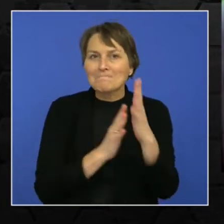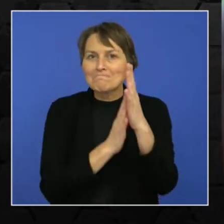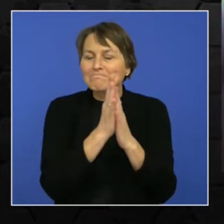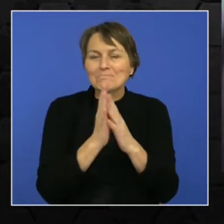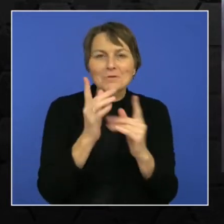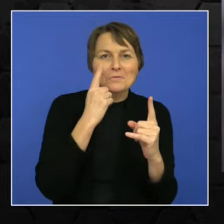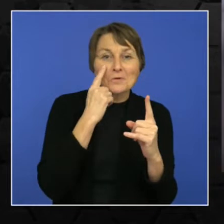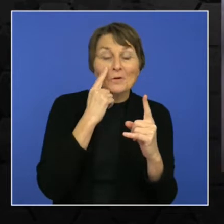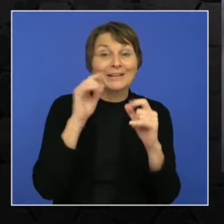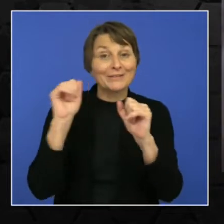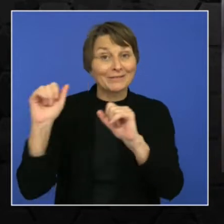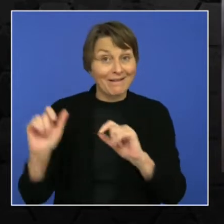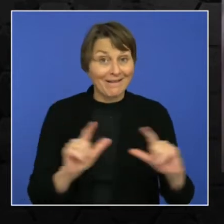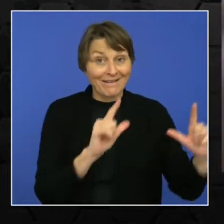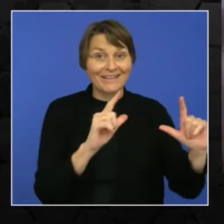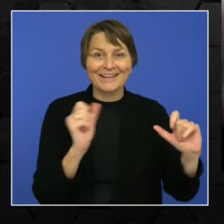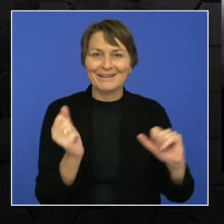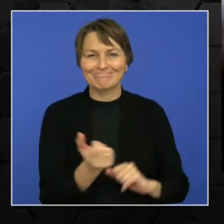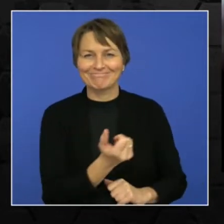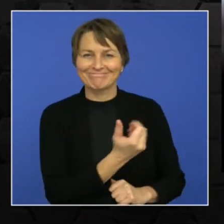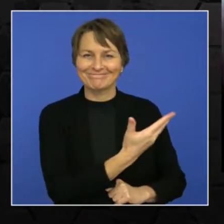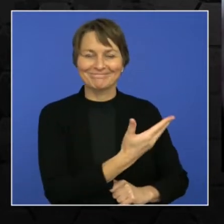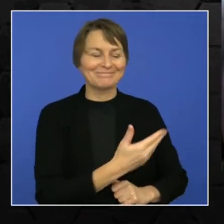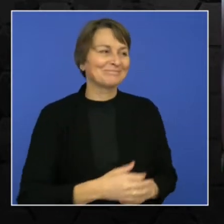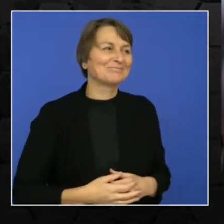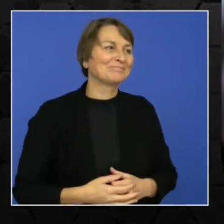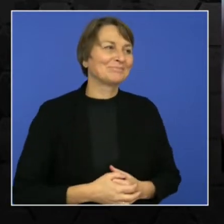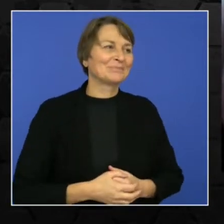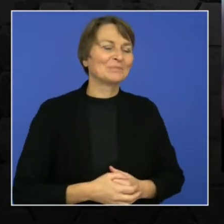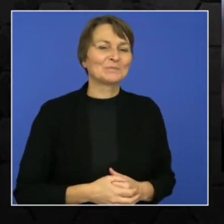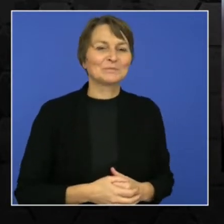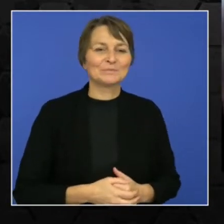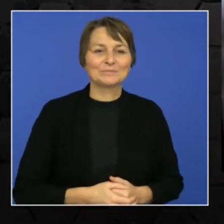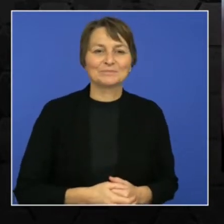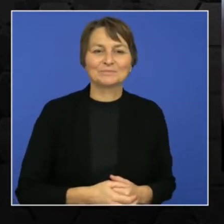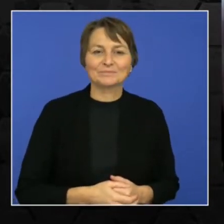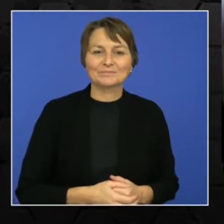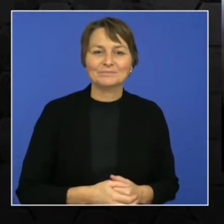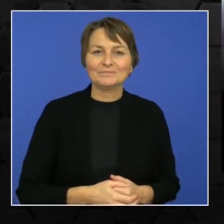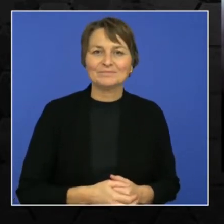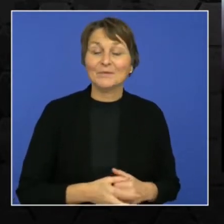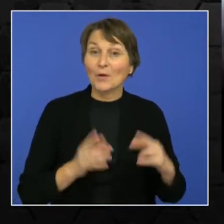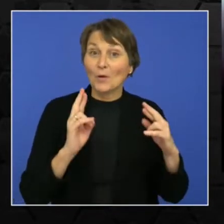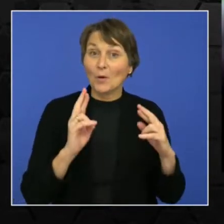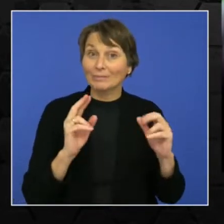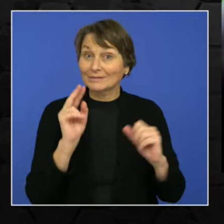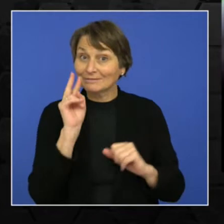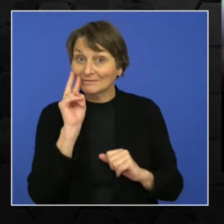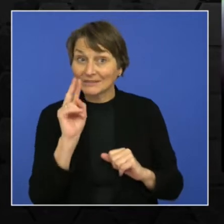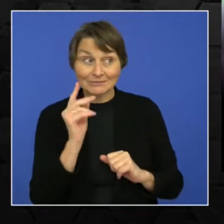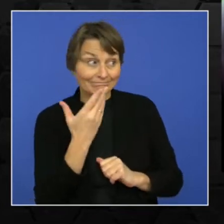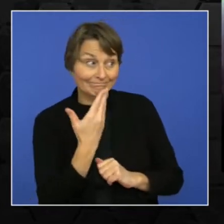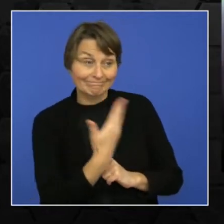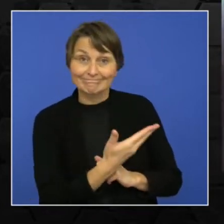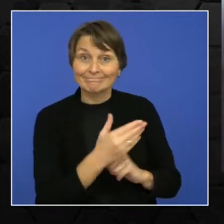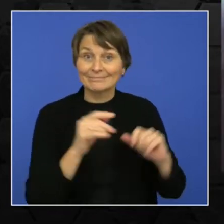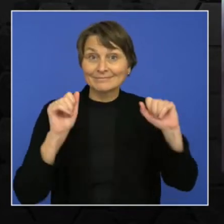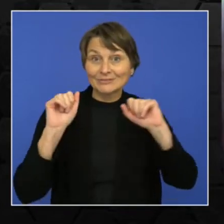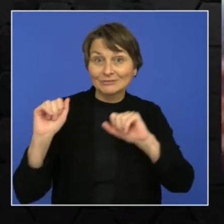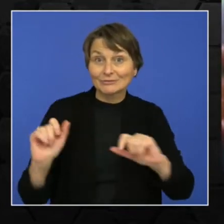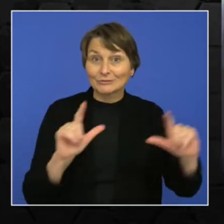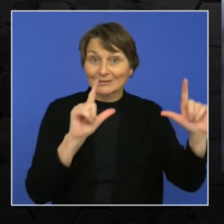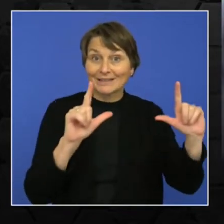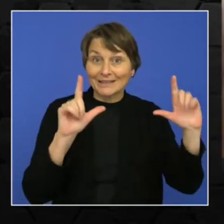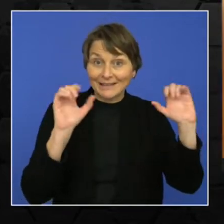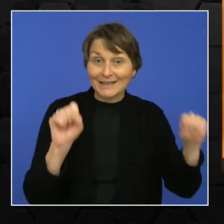screen, and Yep. yeah, you can get started. Great. I hope so. My screen is visible to all the attendees. So,